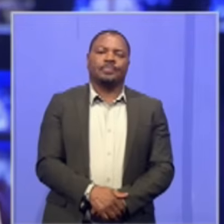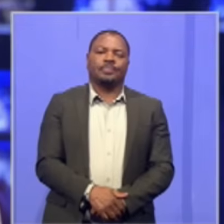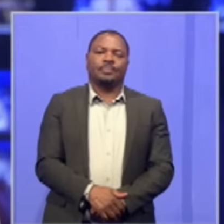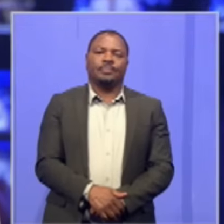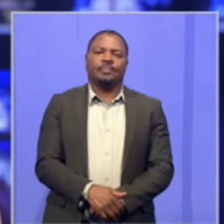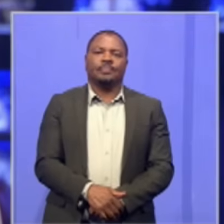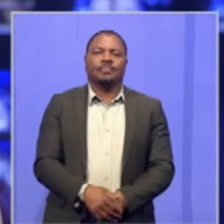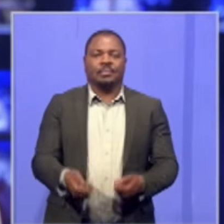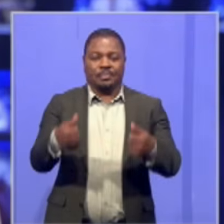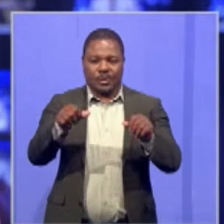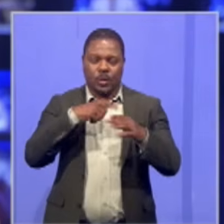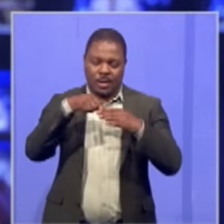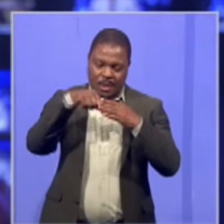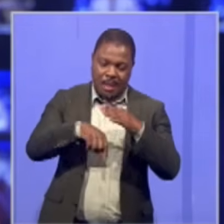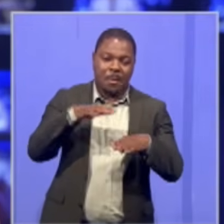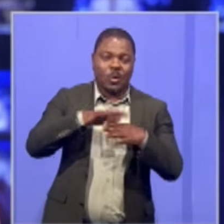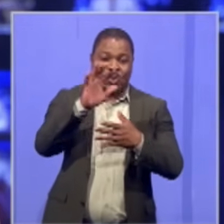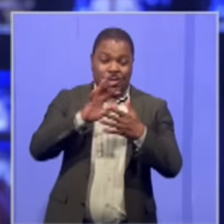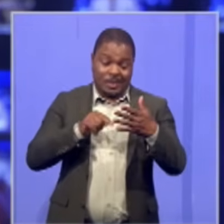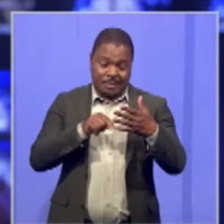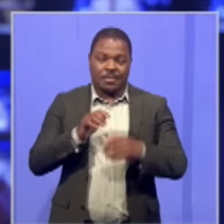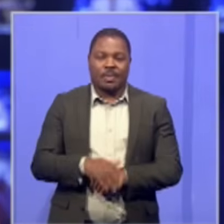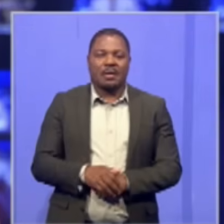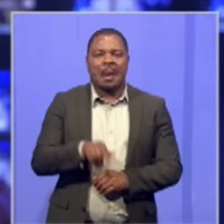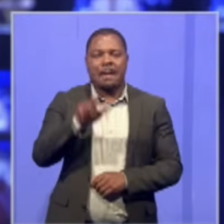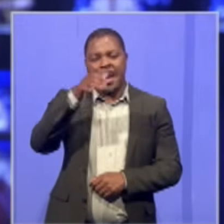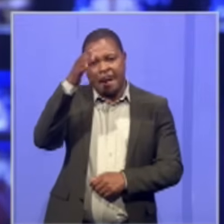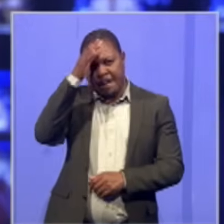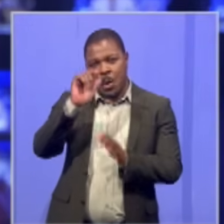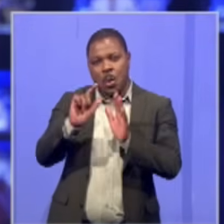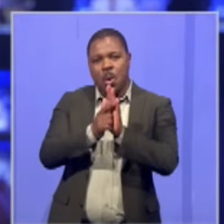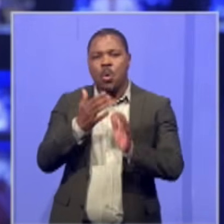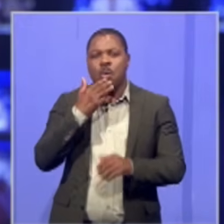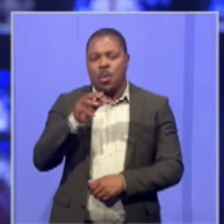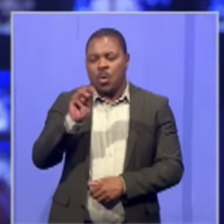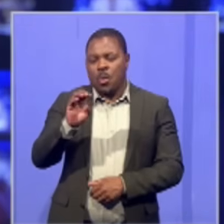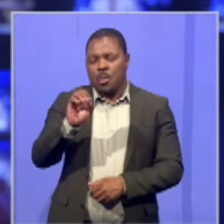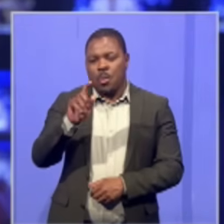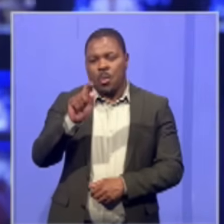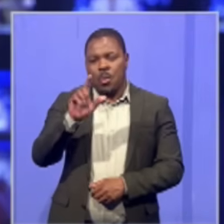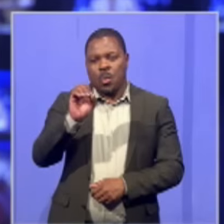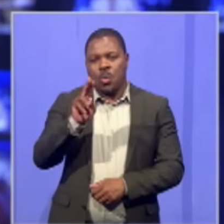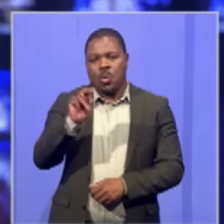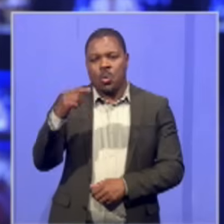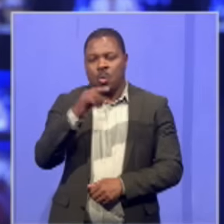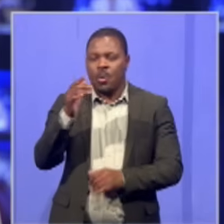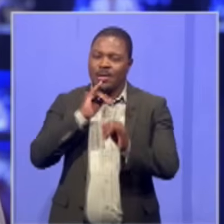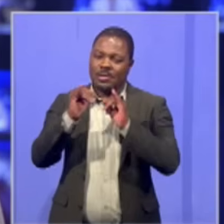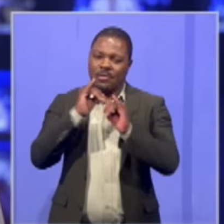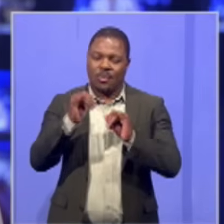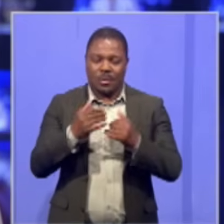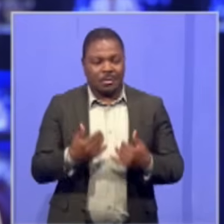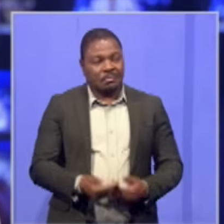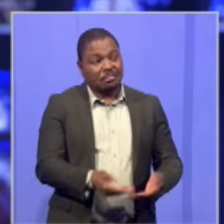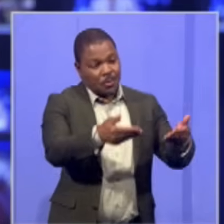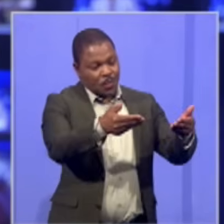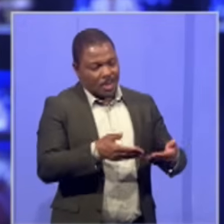Ho sa le jwalo Moiri ntshetsa taba ena pele ka ho buisana le setsebi sa molao e leng Matjhini Motloung. Ntate Motloung re o amohela ditabeng tsa Sesotho phirimaneng